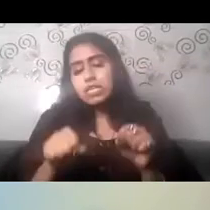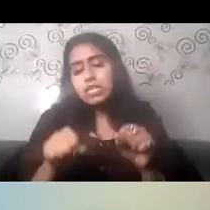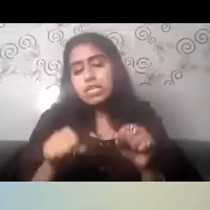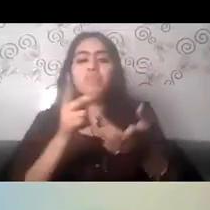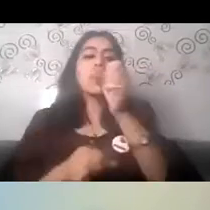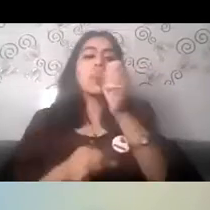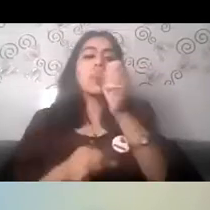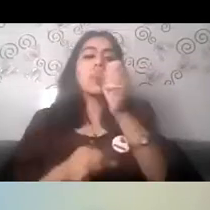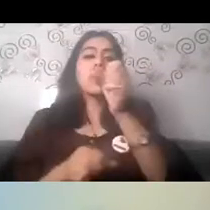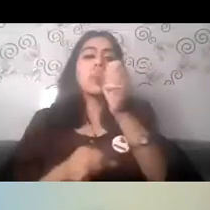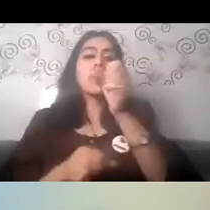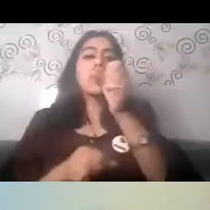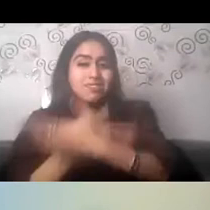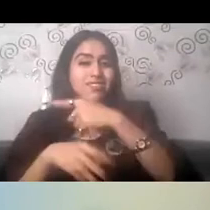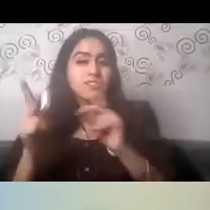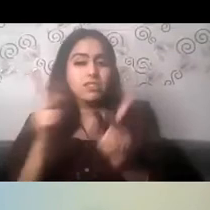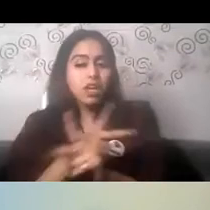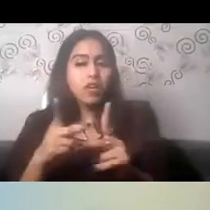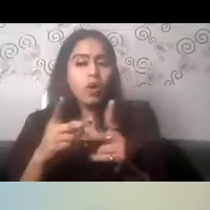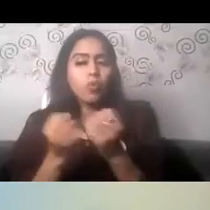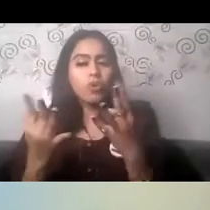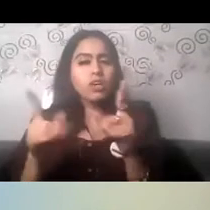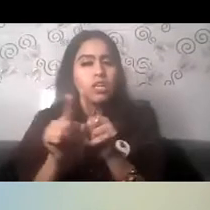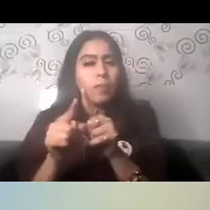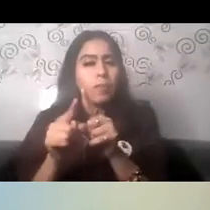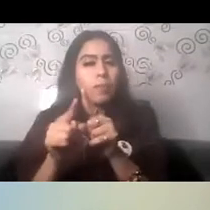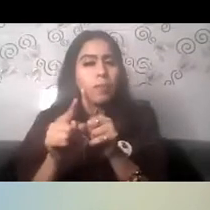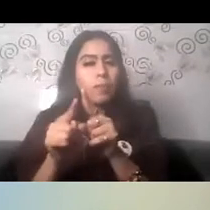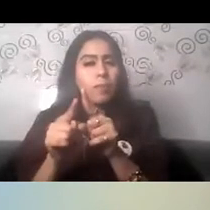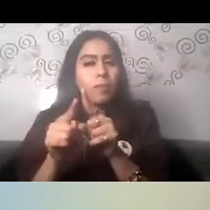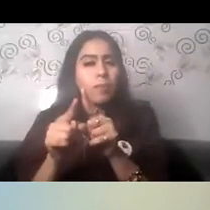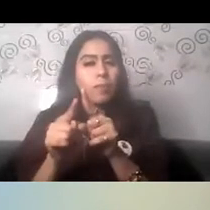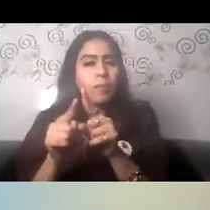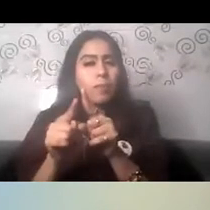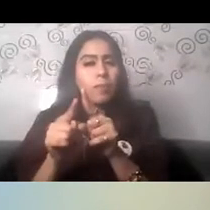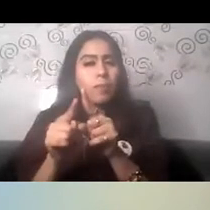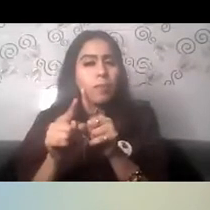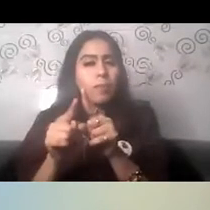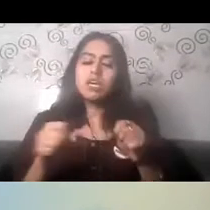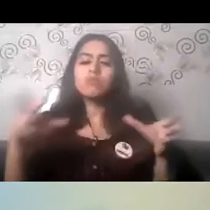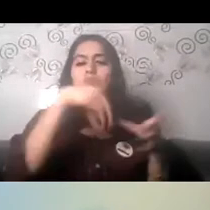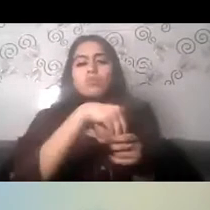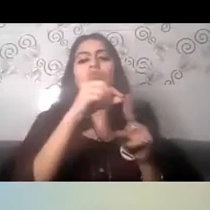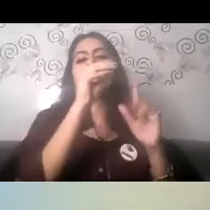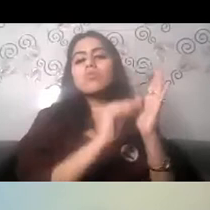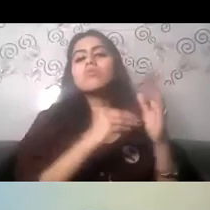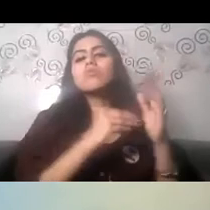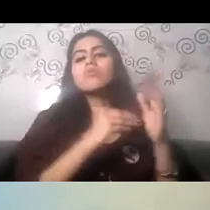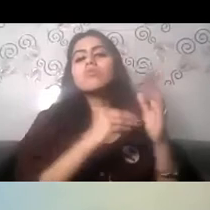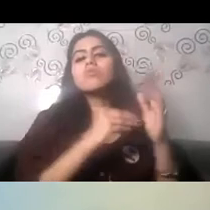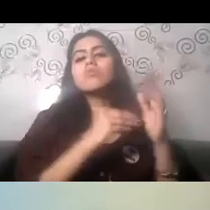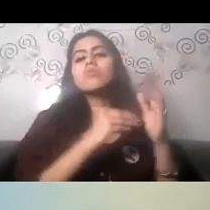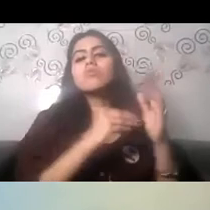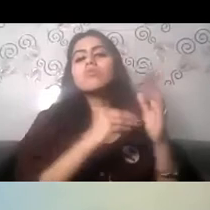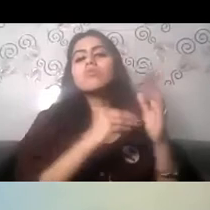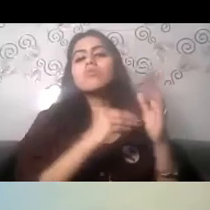NGOs like ours who have been doing a lot of work were a part of this. Okay, thank you, thank you. And